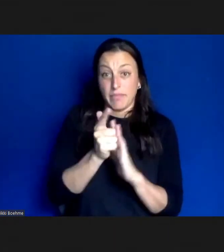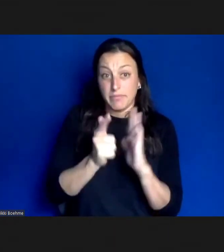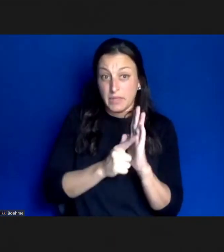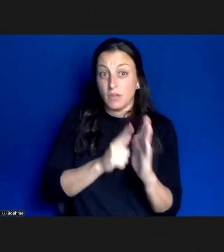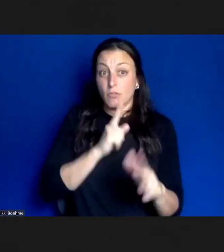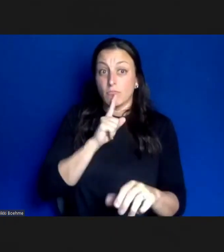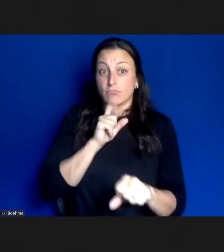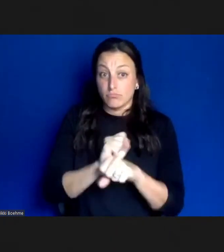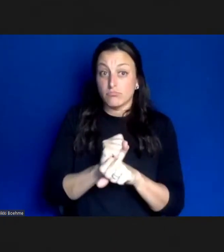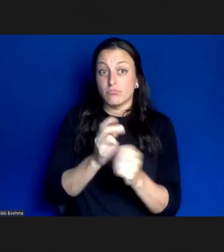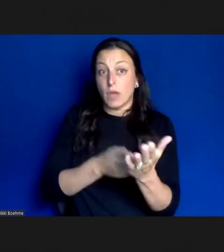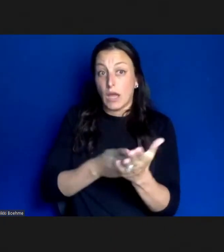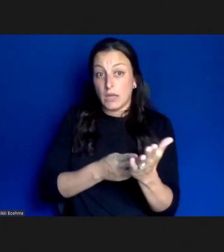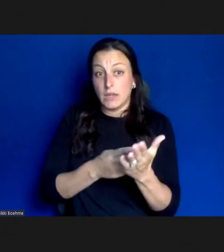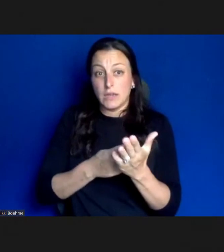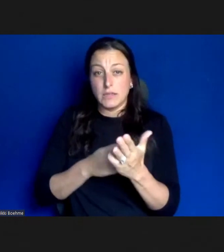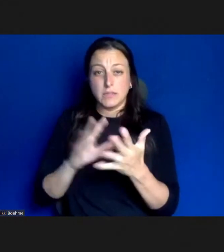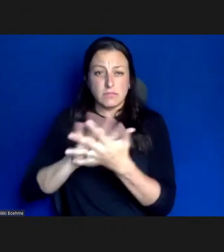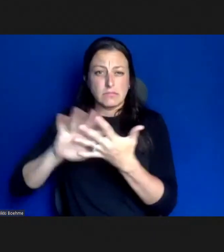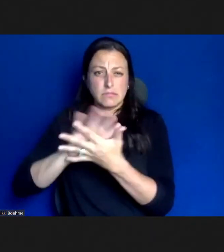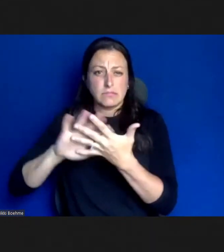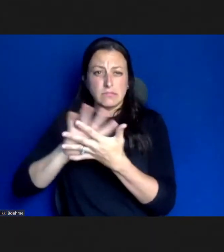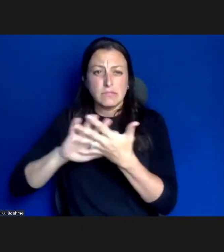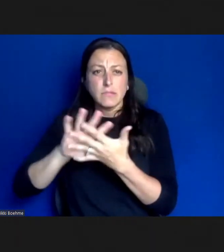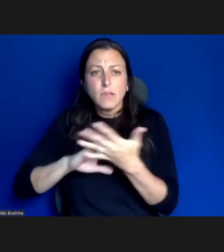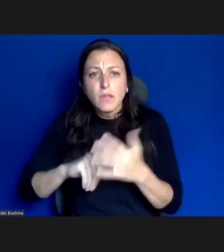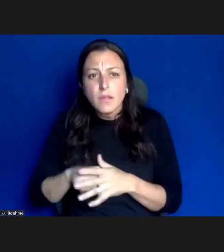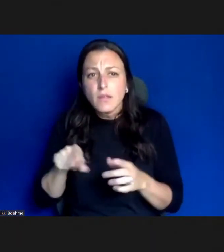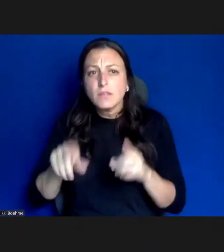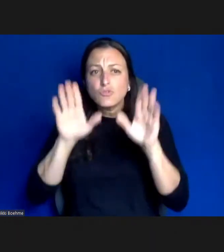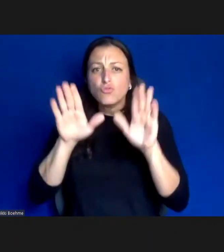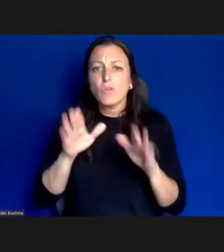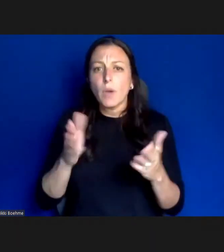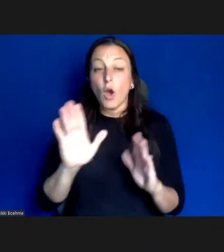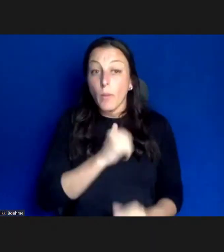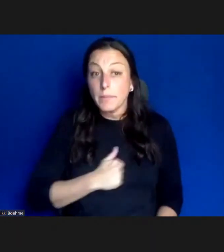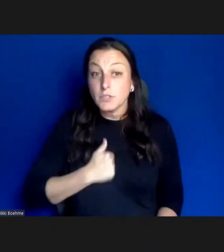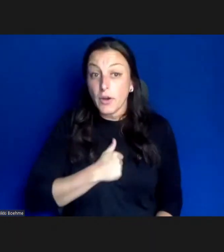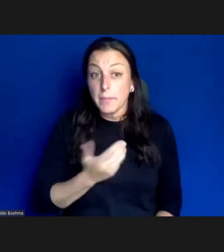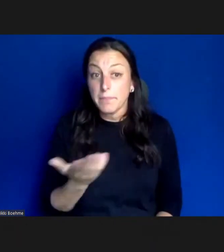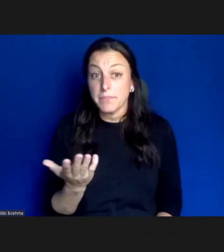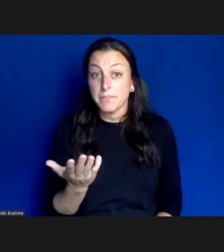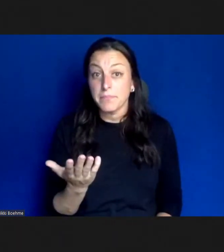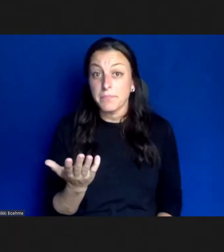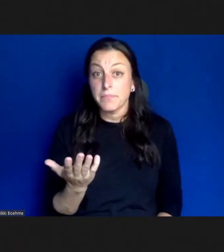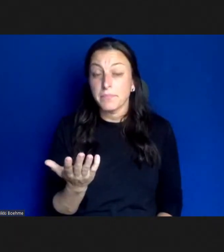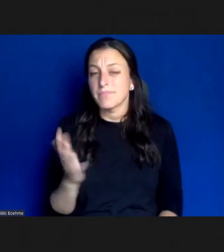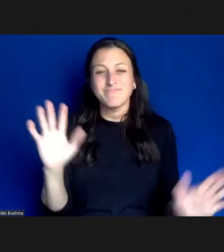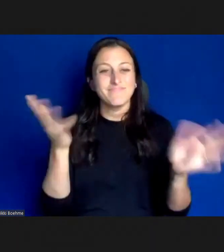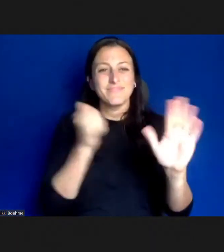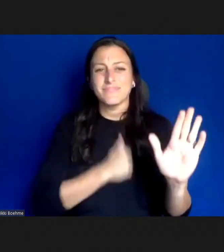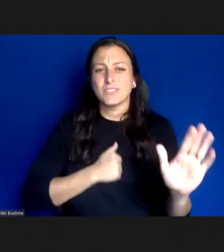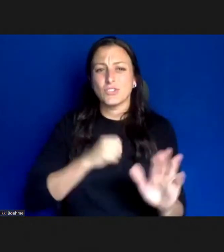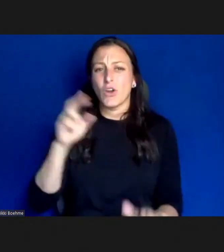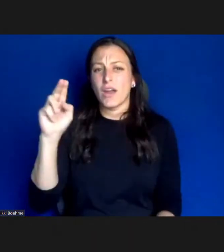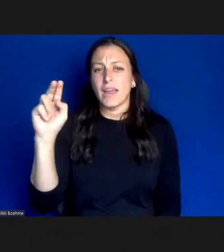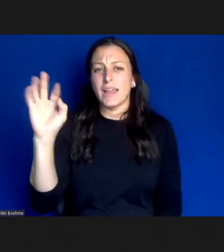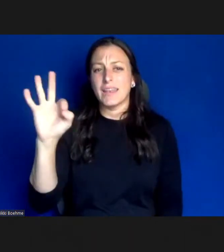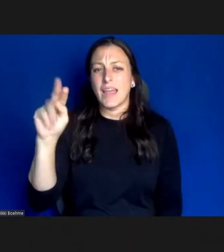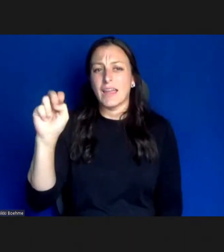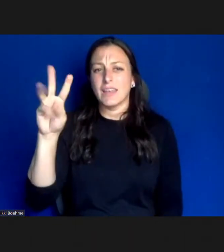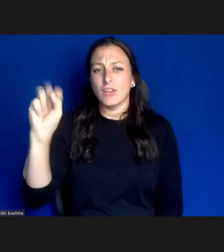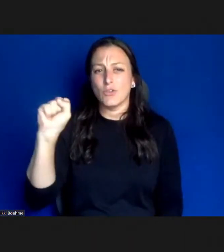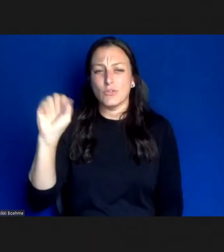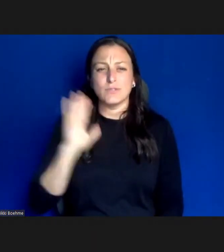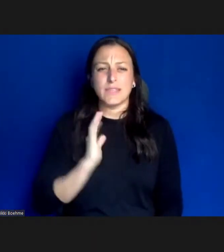accountable to accurately using it. I'm sorry? Sorry, 9 News' website likes to autoplay.